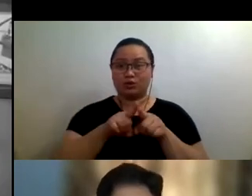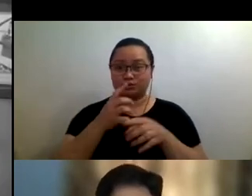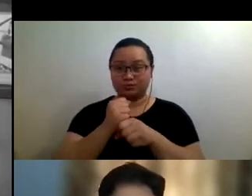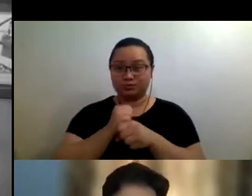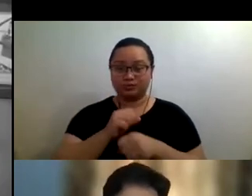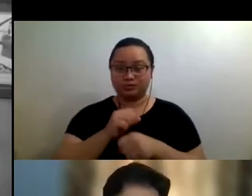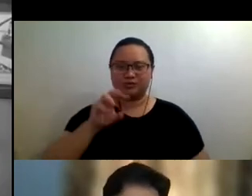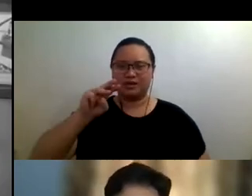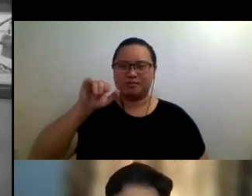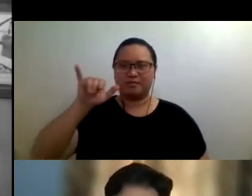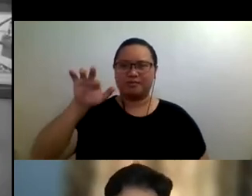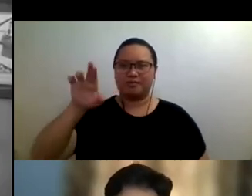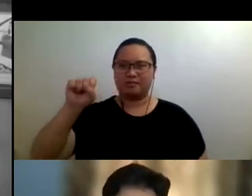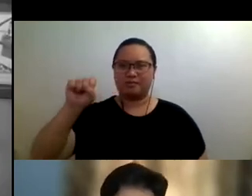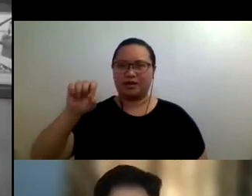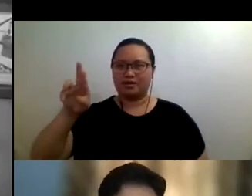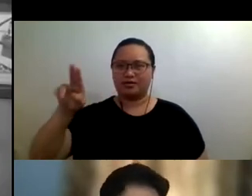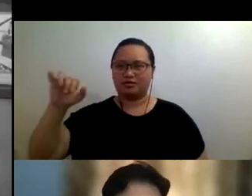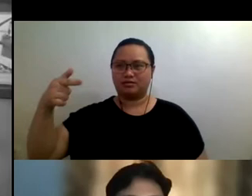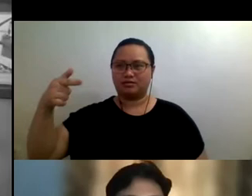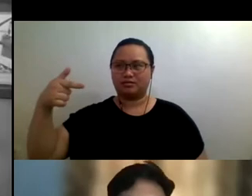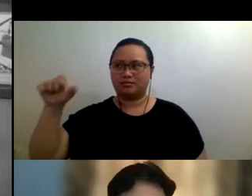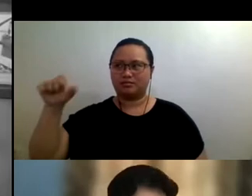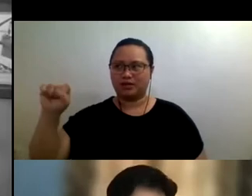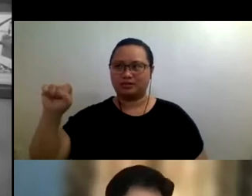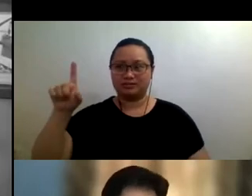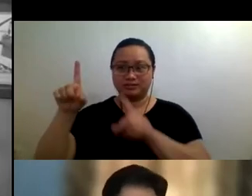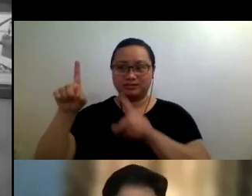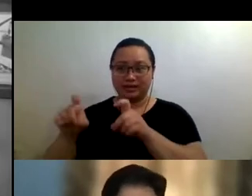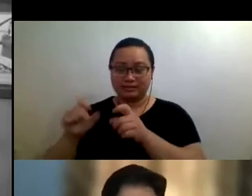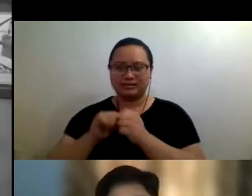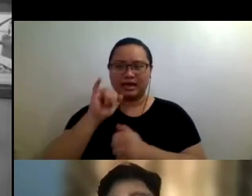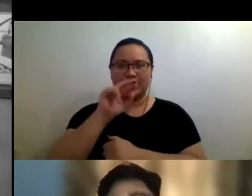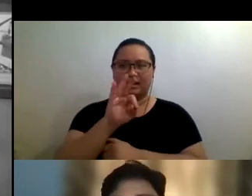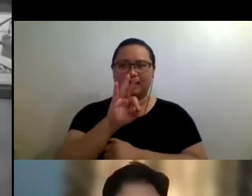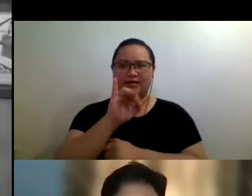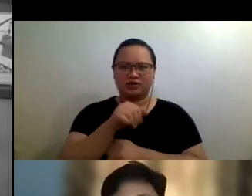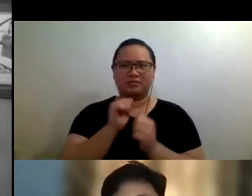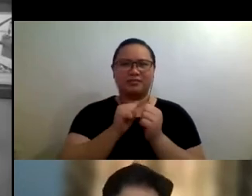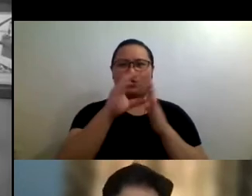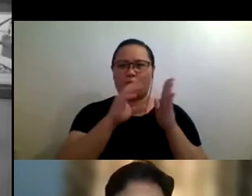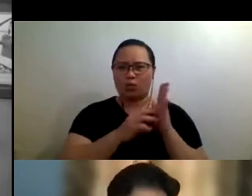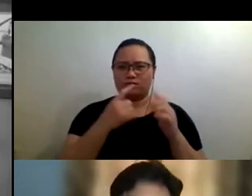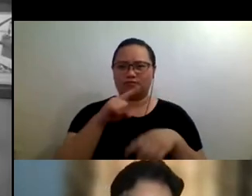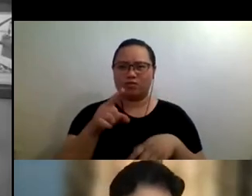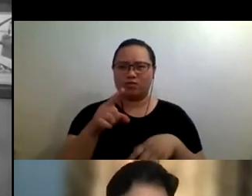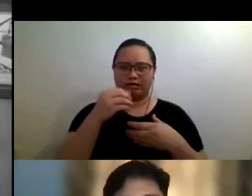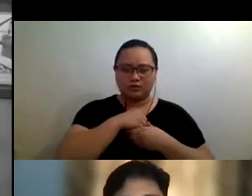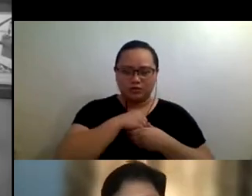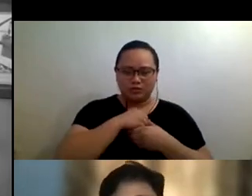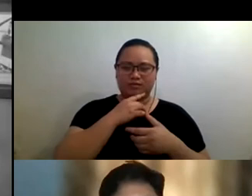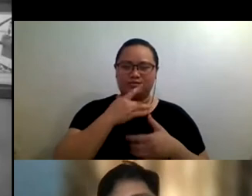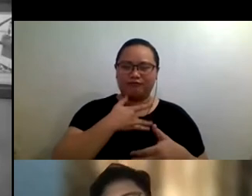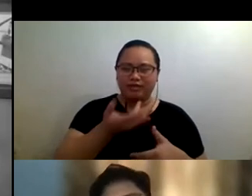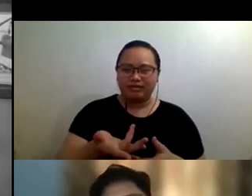test and got an INFJ, which means I'm an introvert, I'm intuitive, I'm feeling, and I'm judging. So